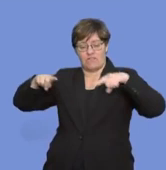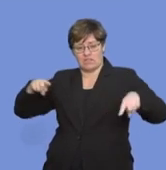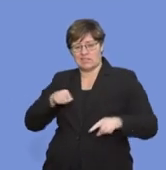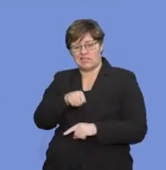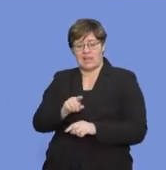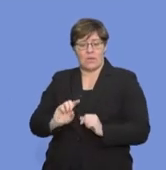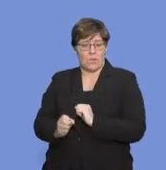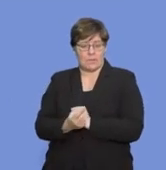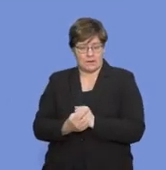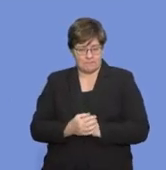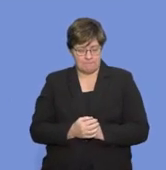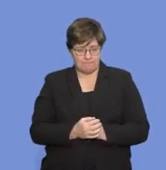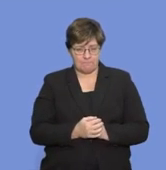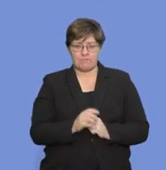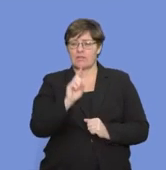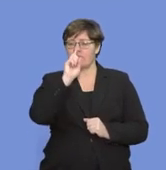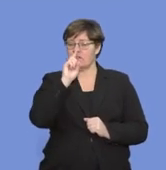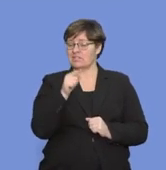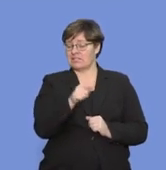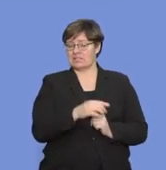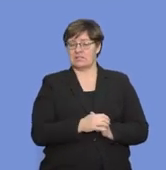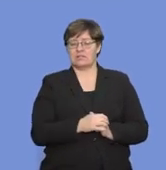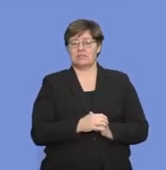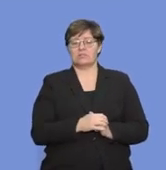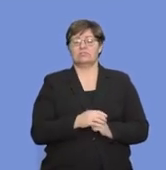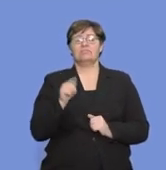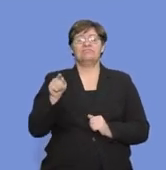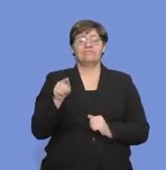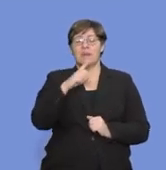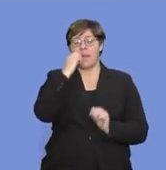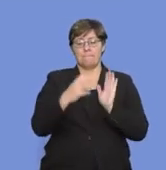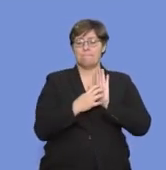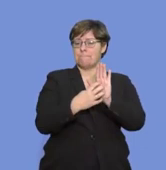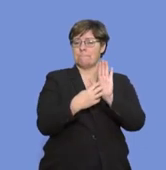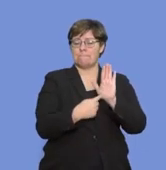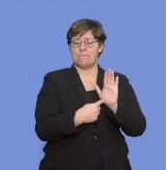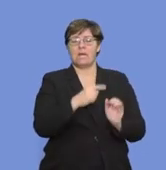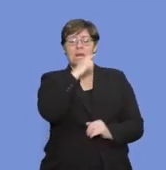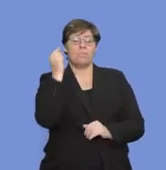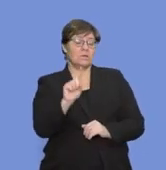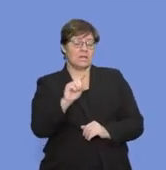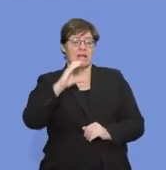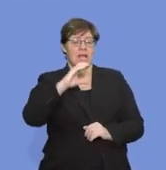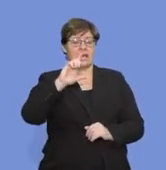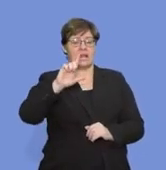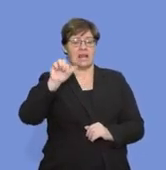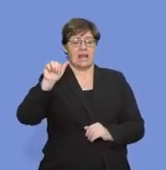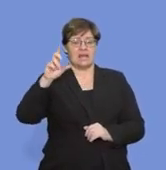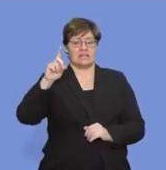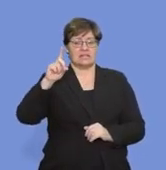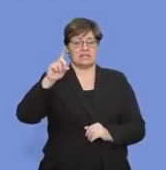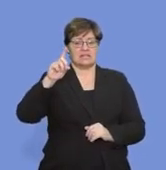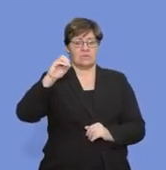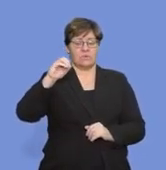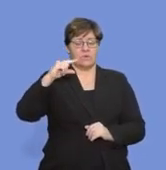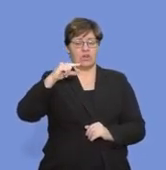biodiversity. All right, so let's have a look at the first slide. Okay, so this is what we call a cladogram, and as I said